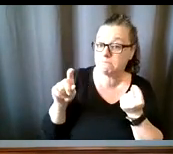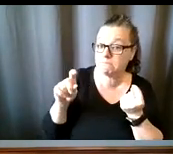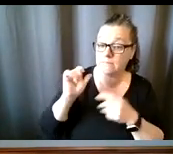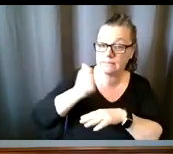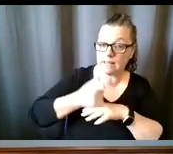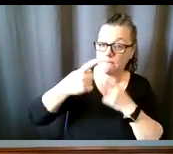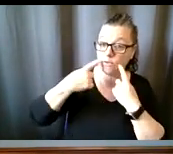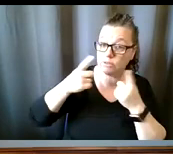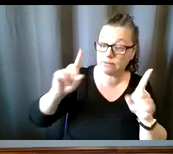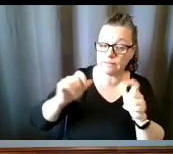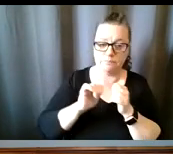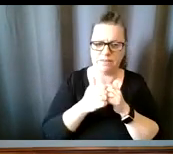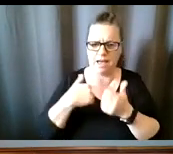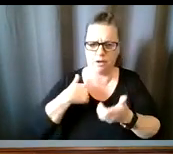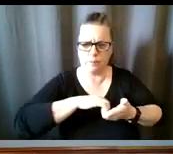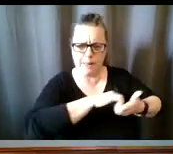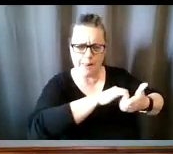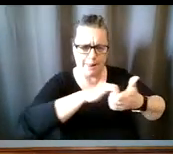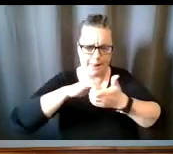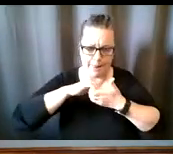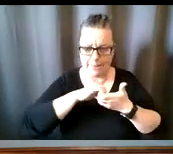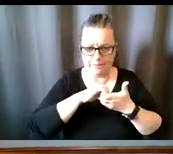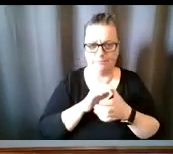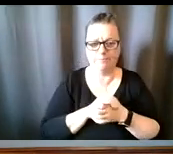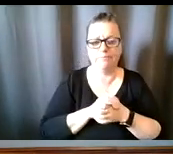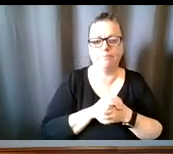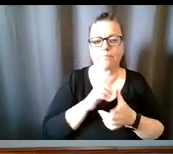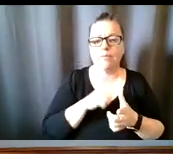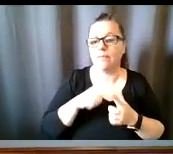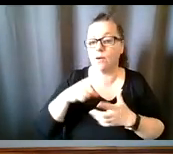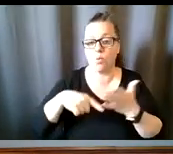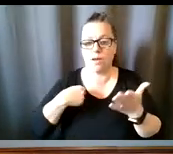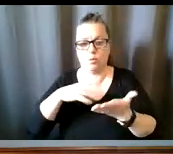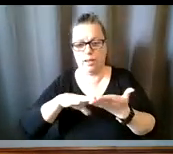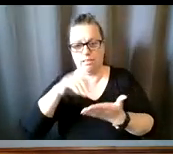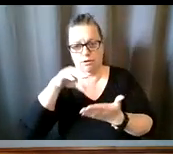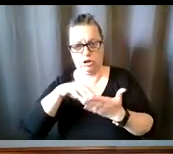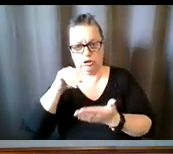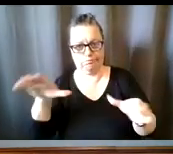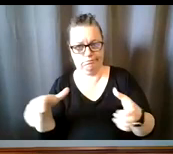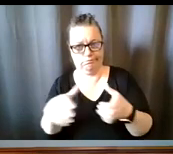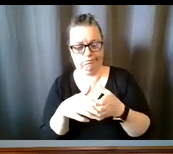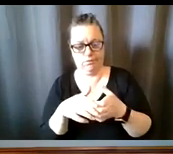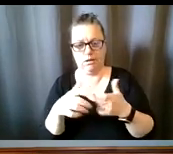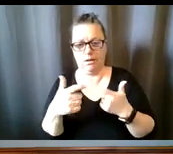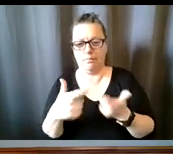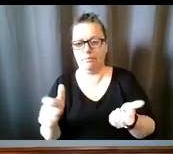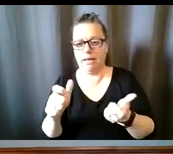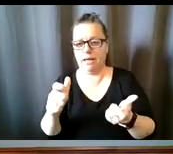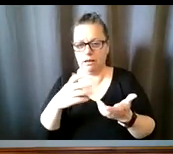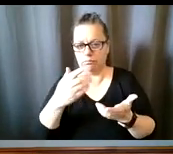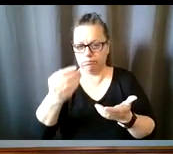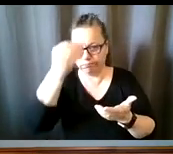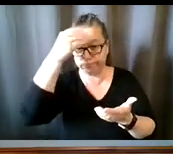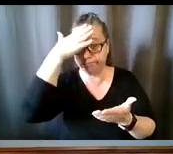for success? How did we work together? Those sort of questions. And then what did we learn collectively? What were our big takeaways? What do we want to